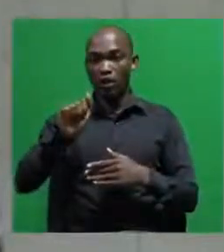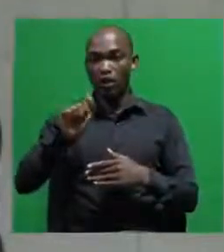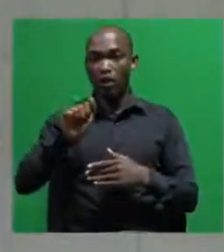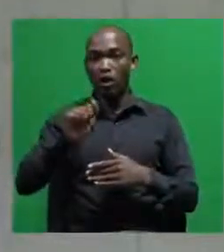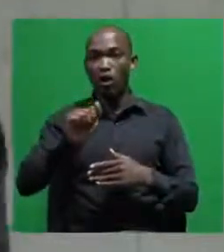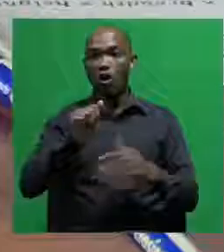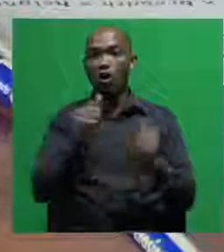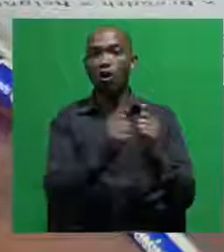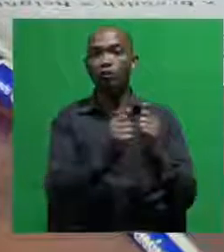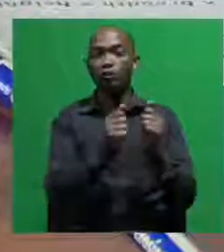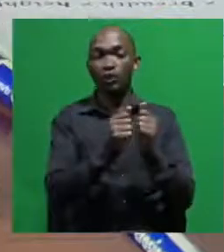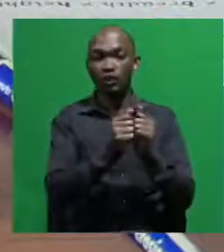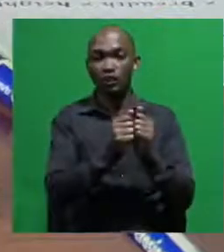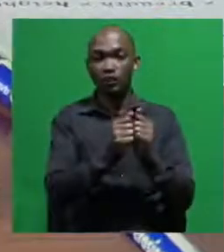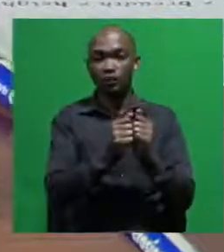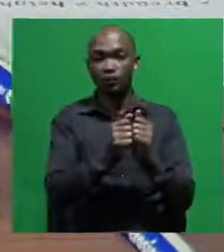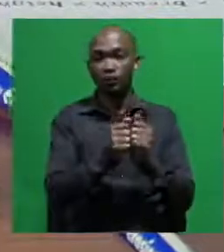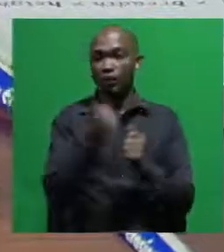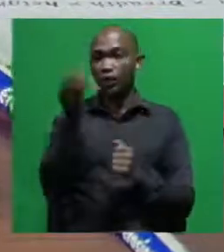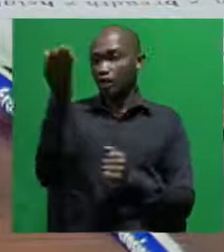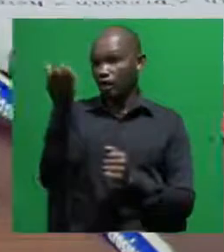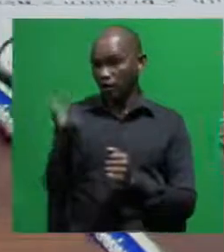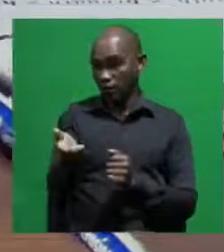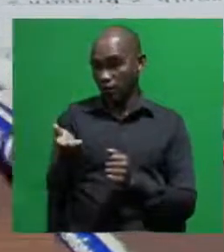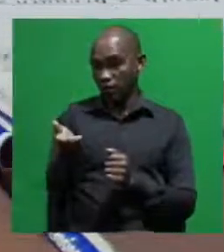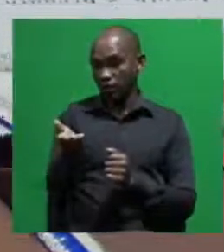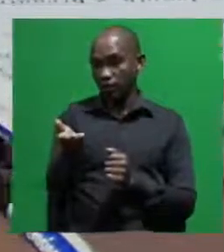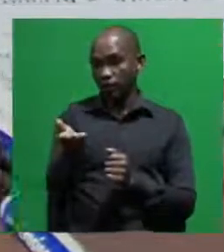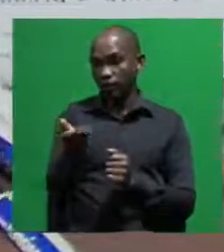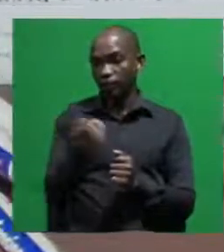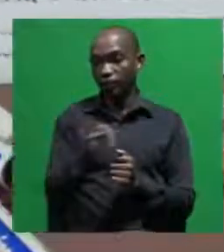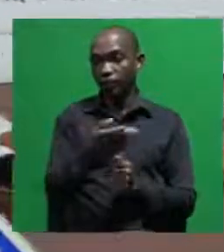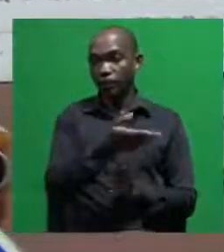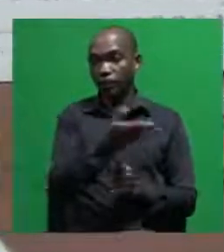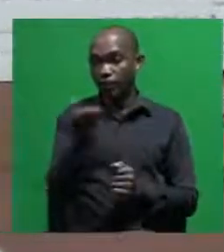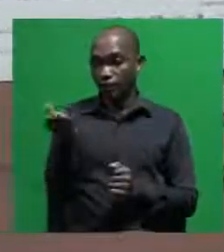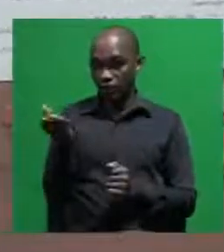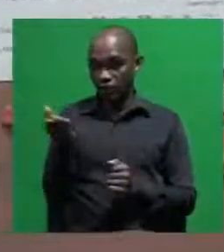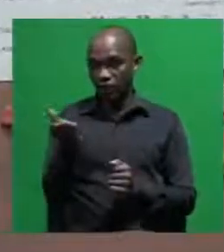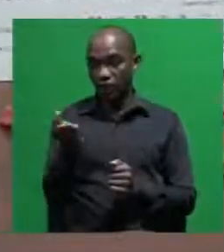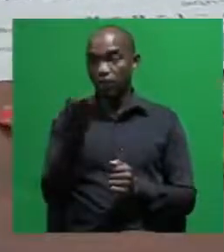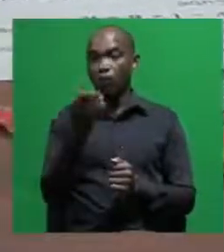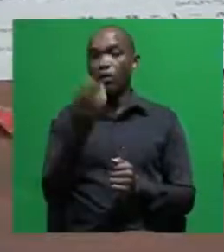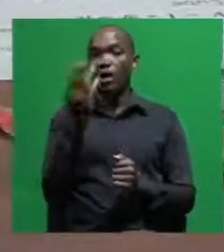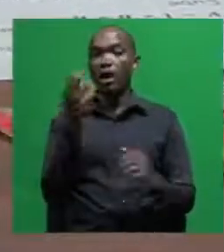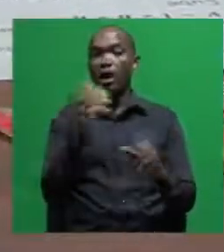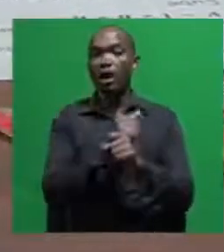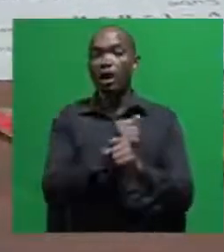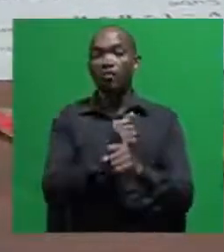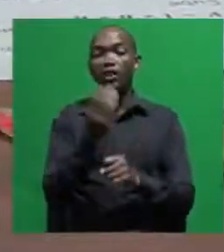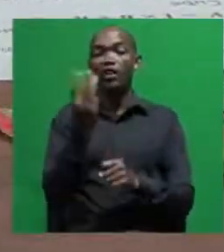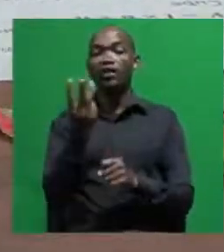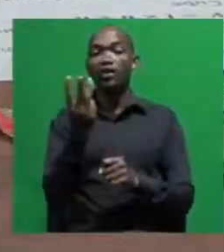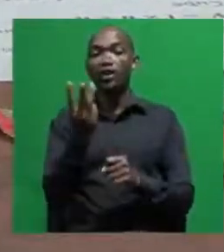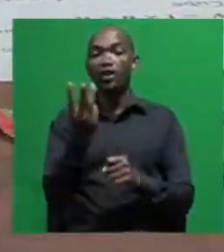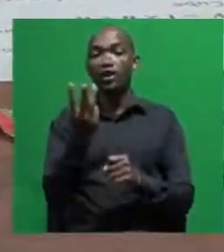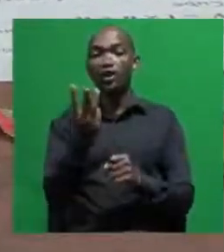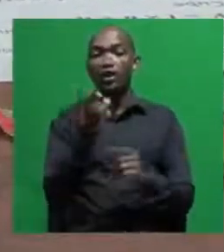these objects are regular objects. So we have three